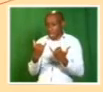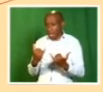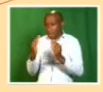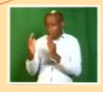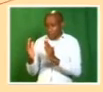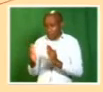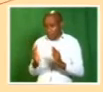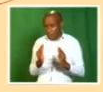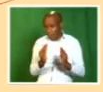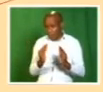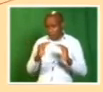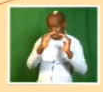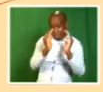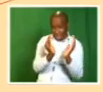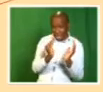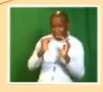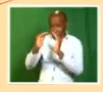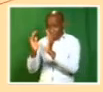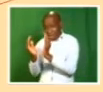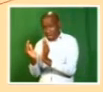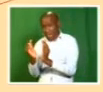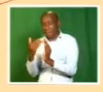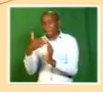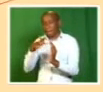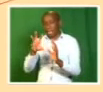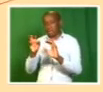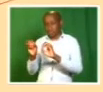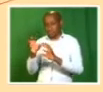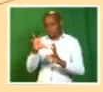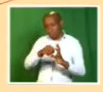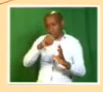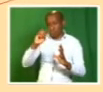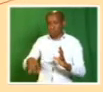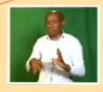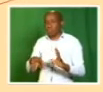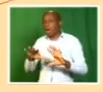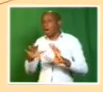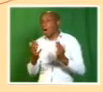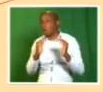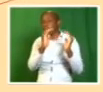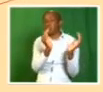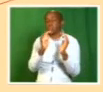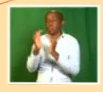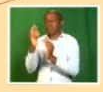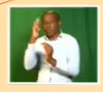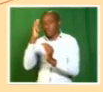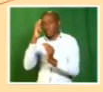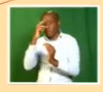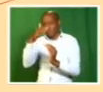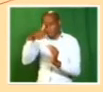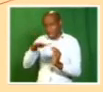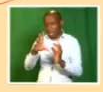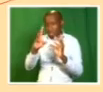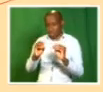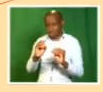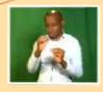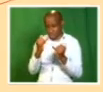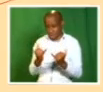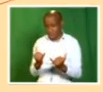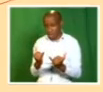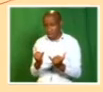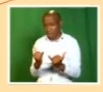have to do, we have brackets this side, we have to remove these brackets. You know how to remove double brackets, learners. So when removing the